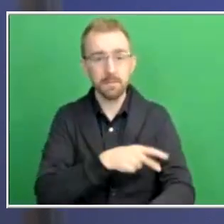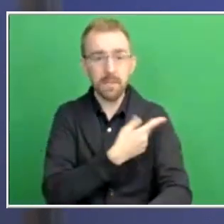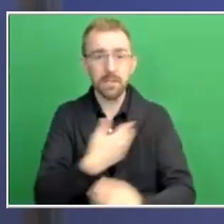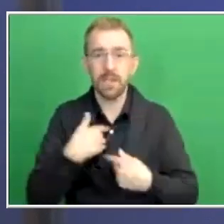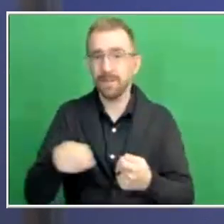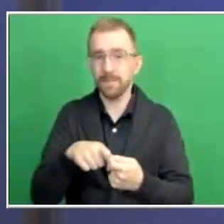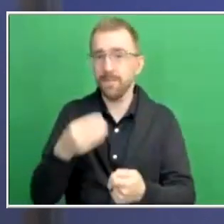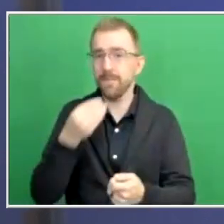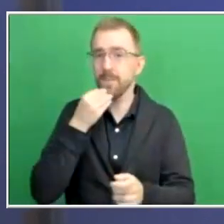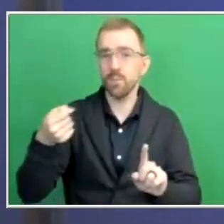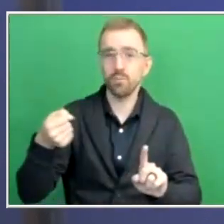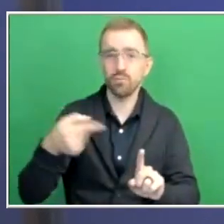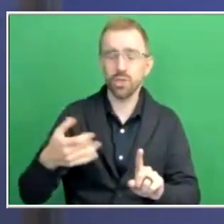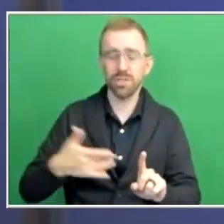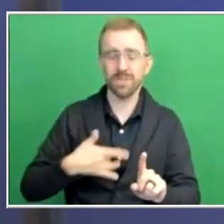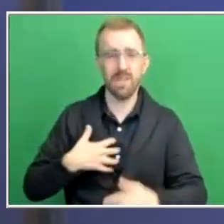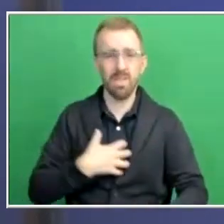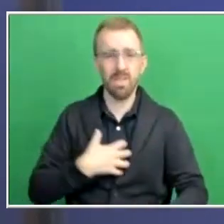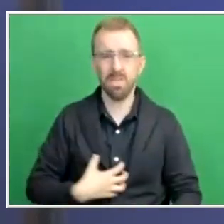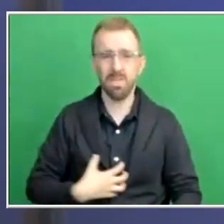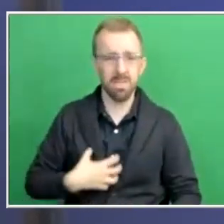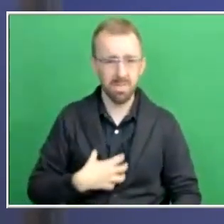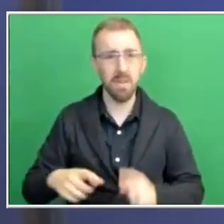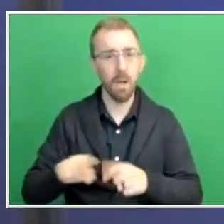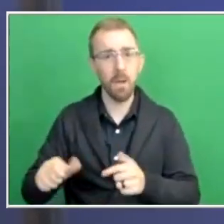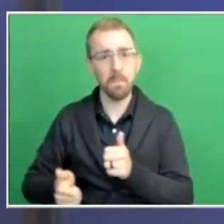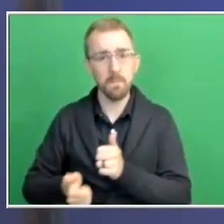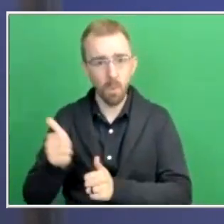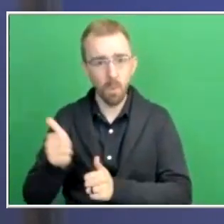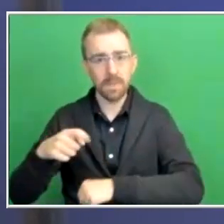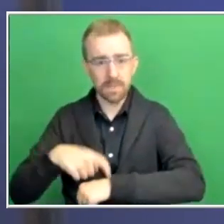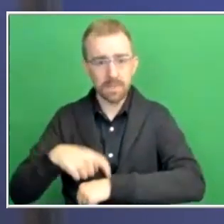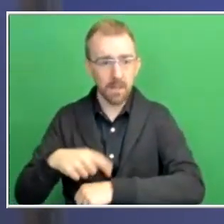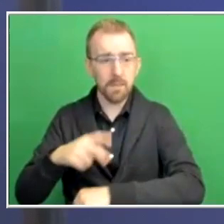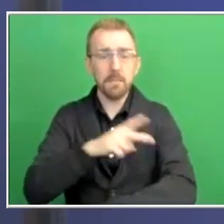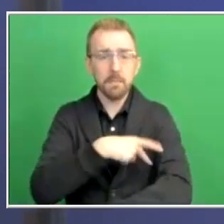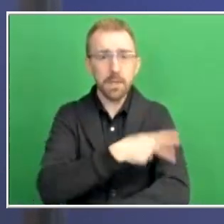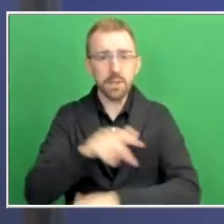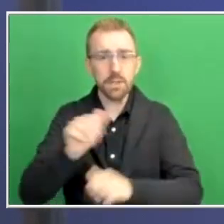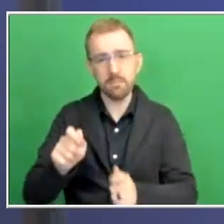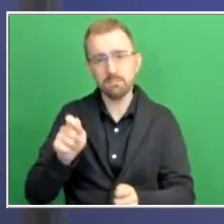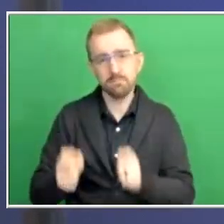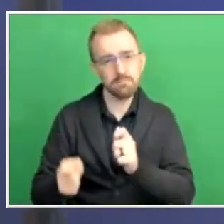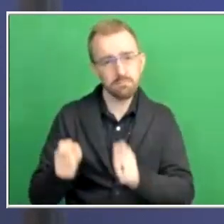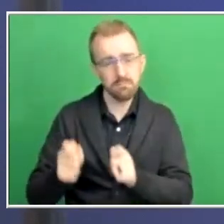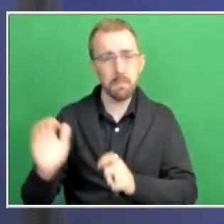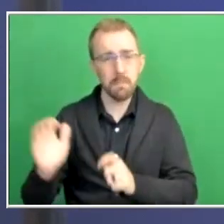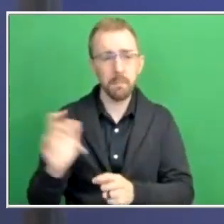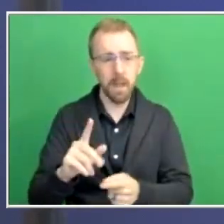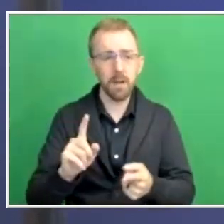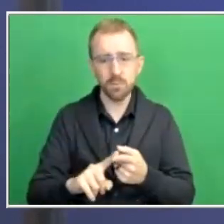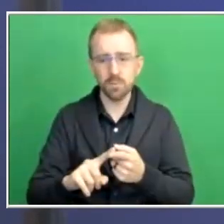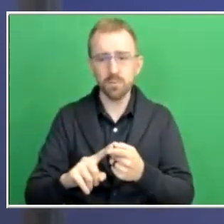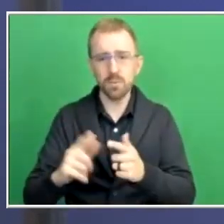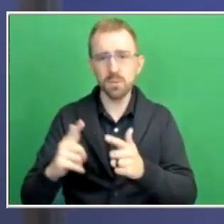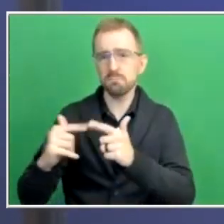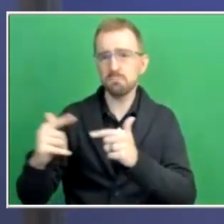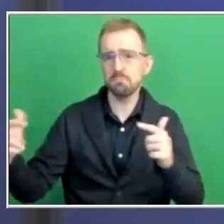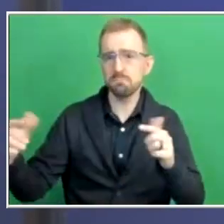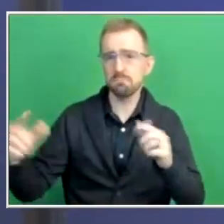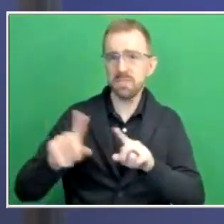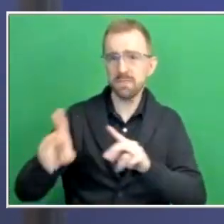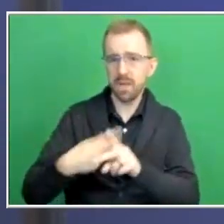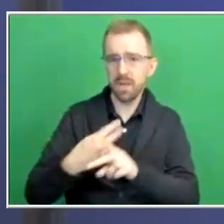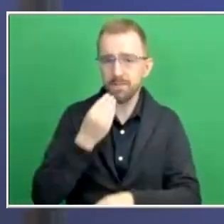just don't sit well with them. But for the majority of the time, patients can adapt and then get back to a full variety of foods and then those healthy